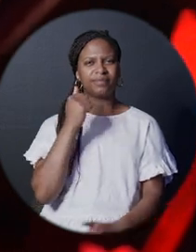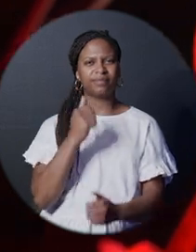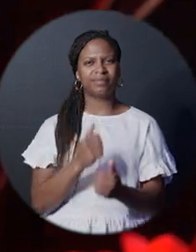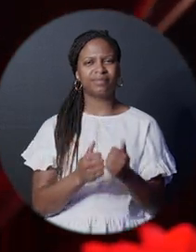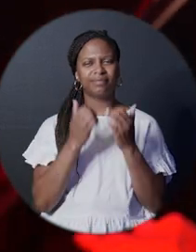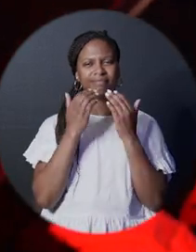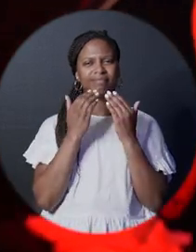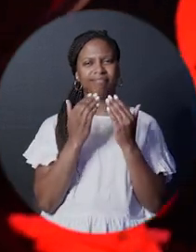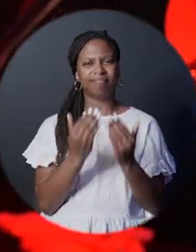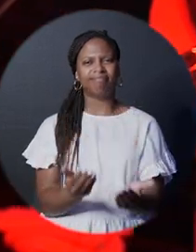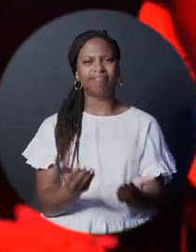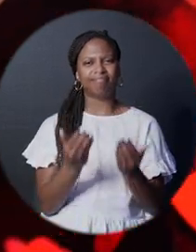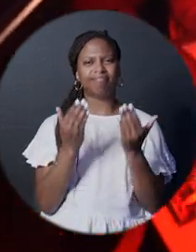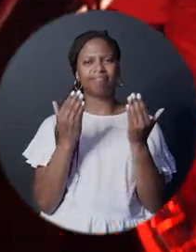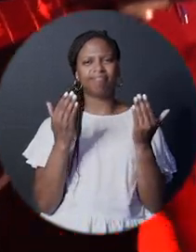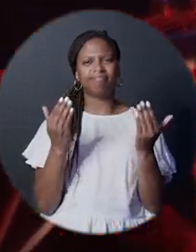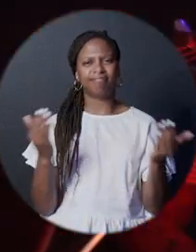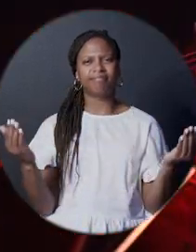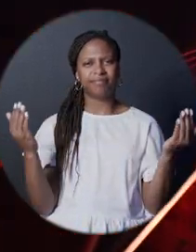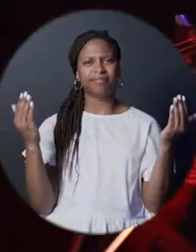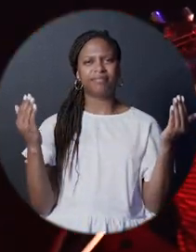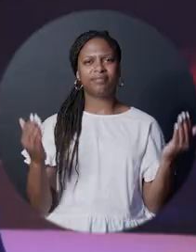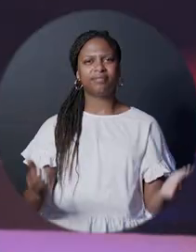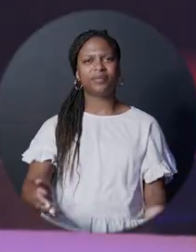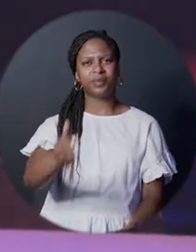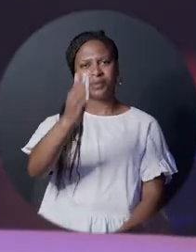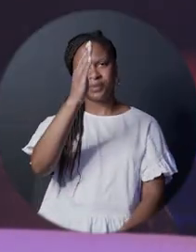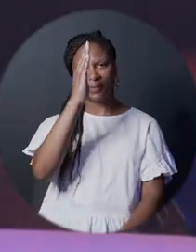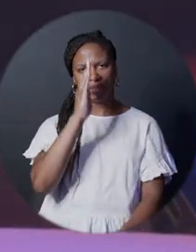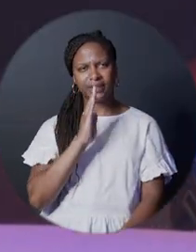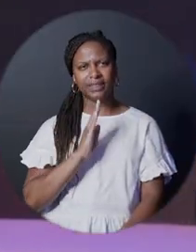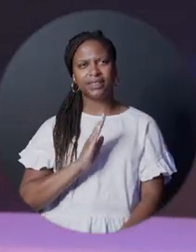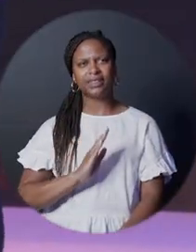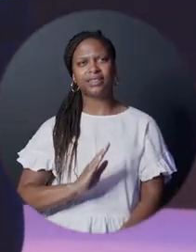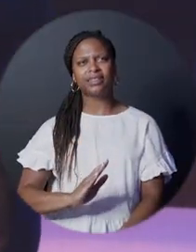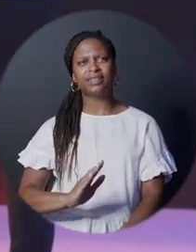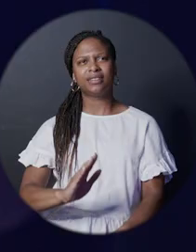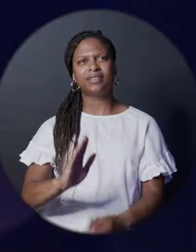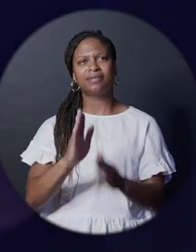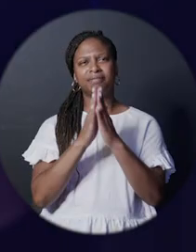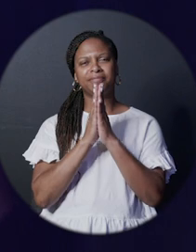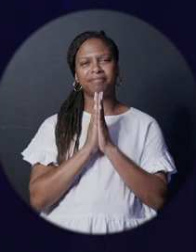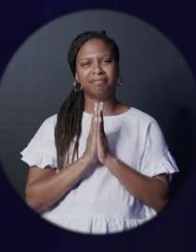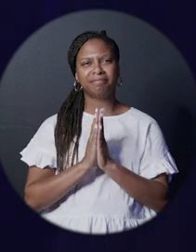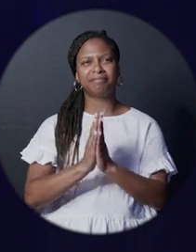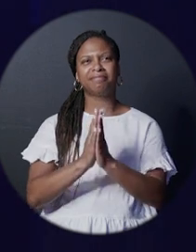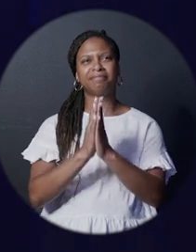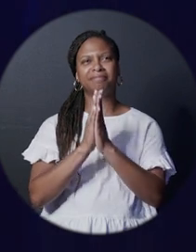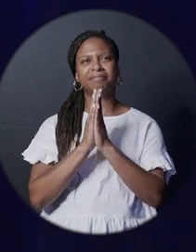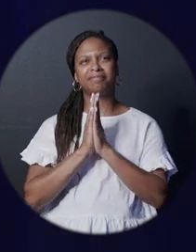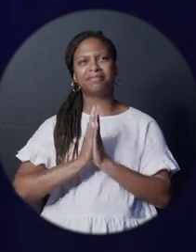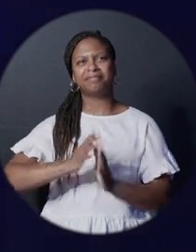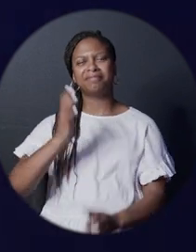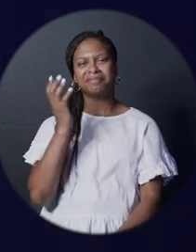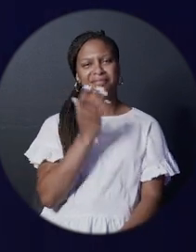oh yes. thing to God.